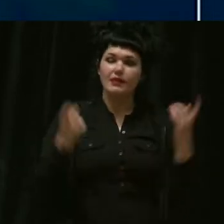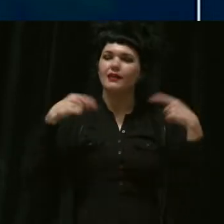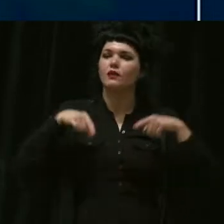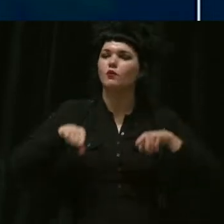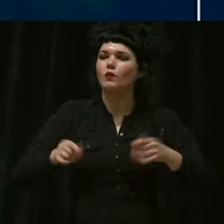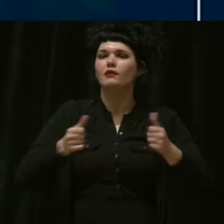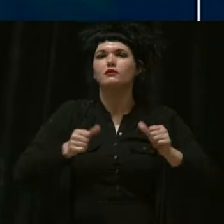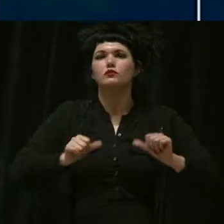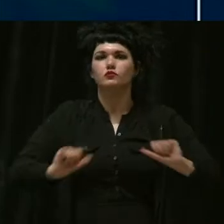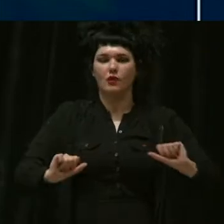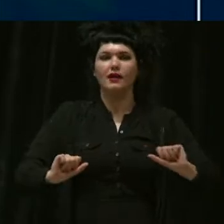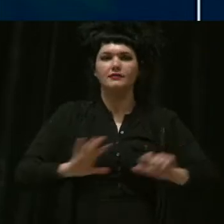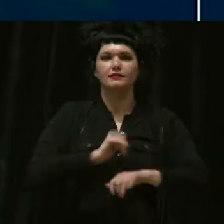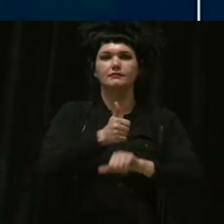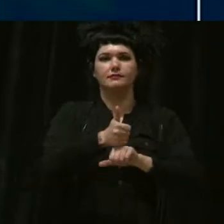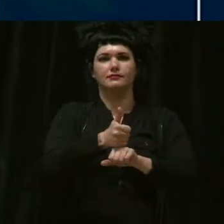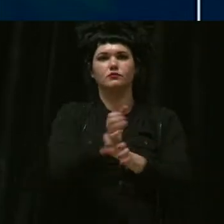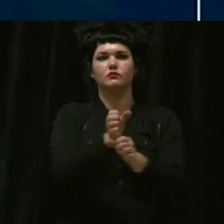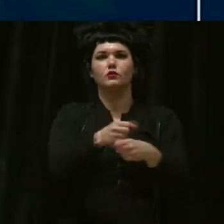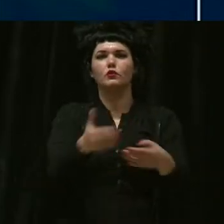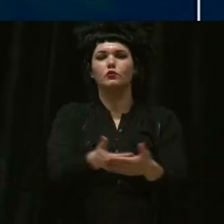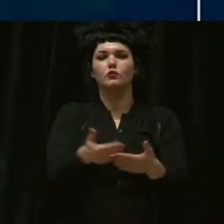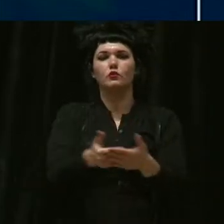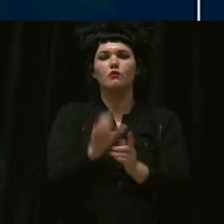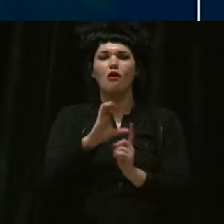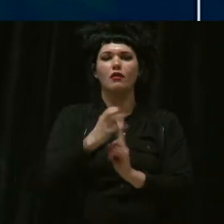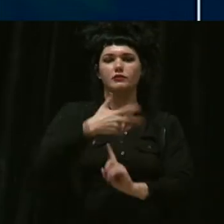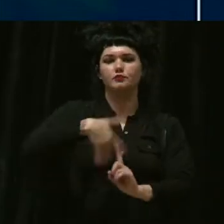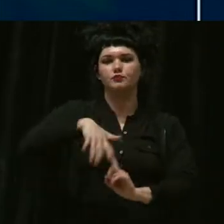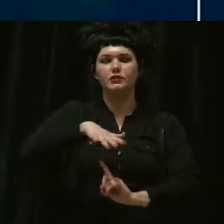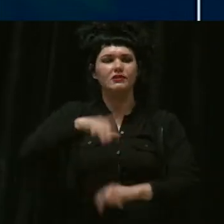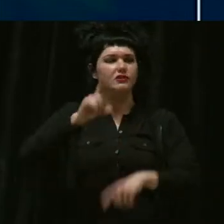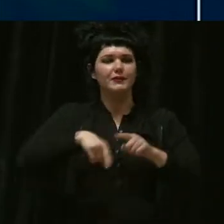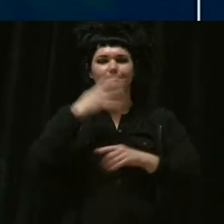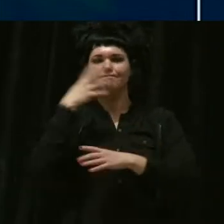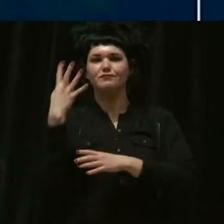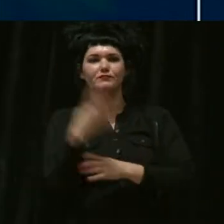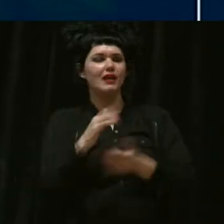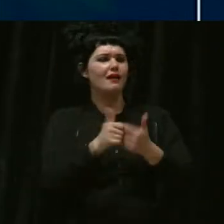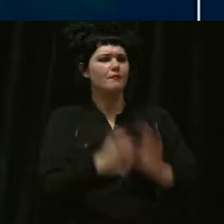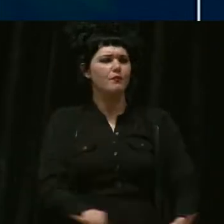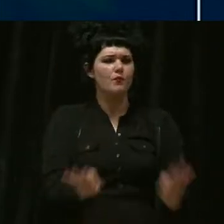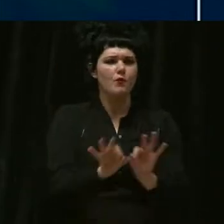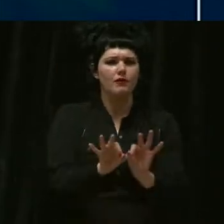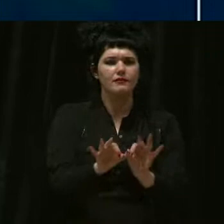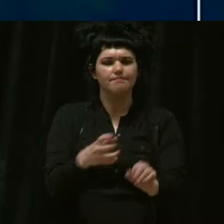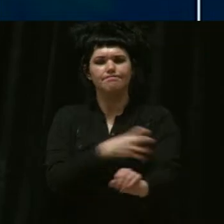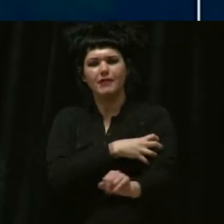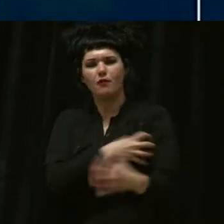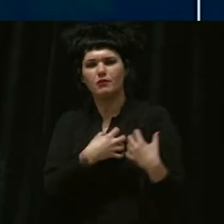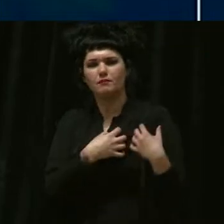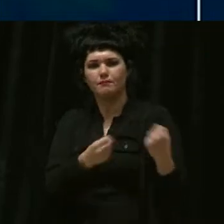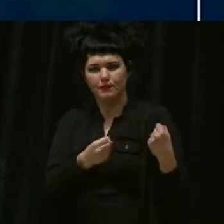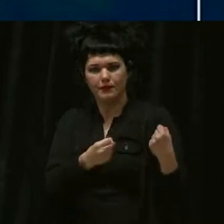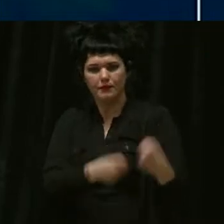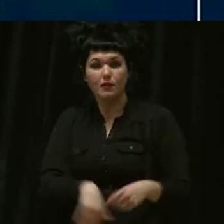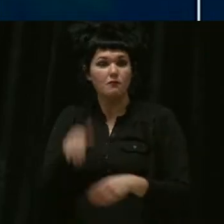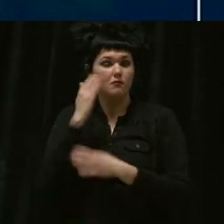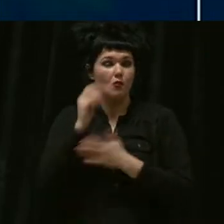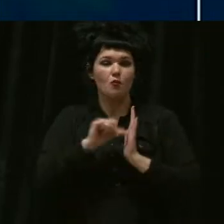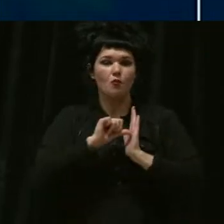culture, you cannot underestimate the importance and power of norm